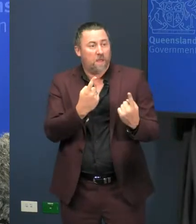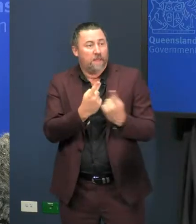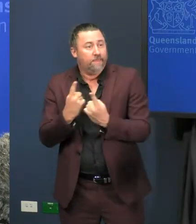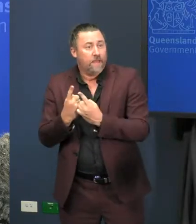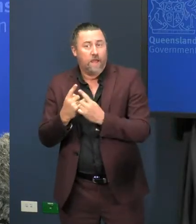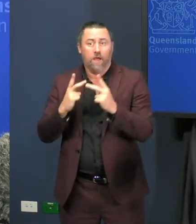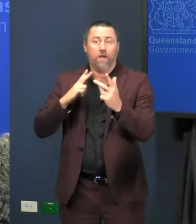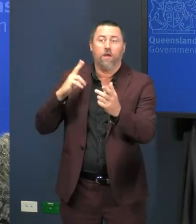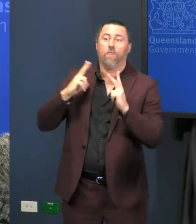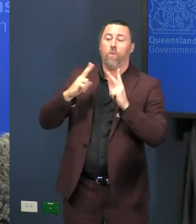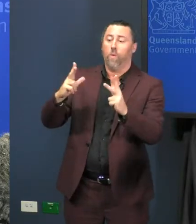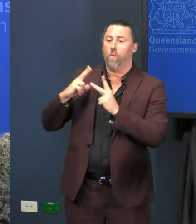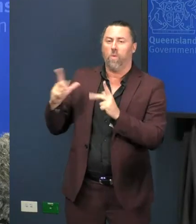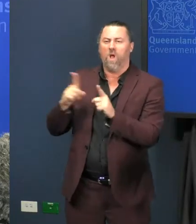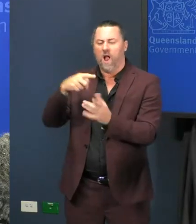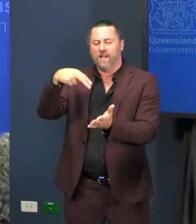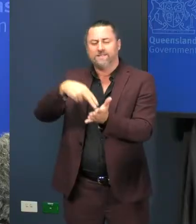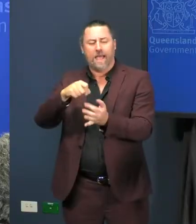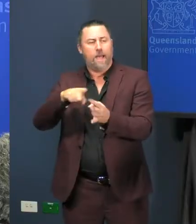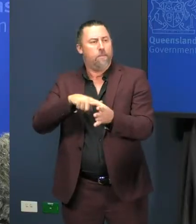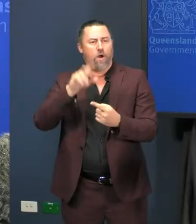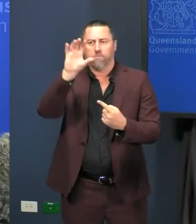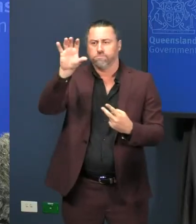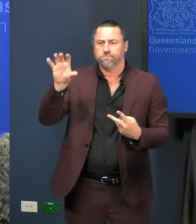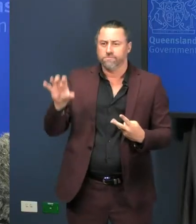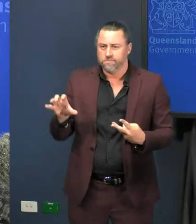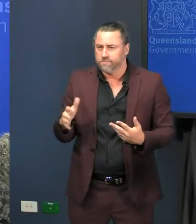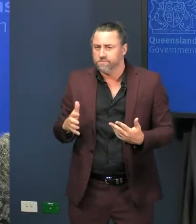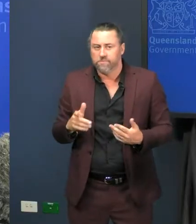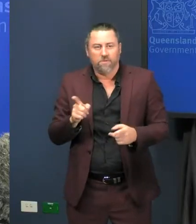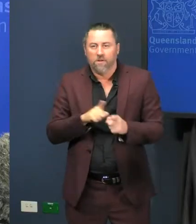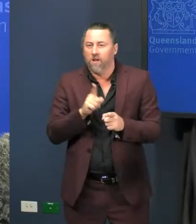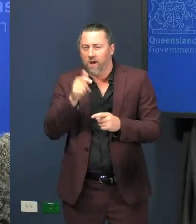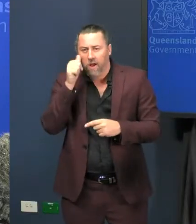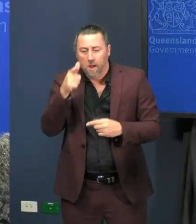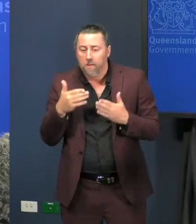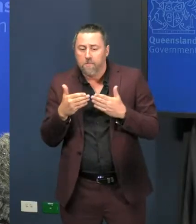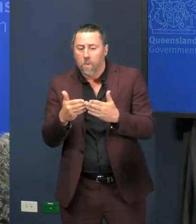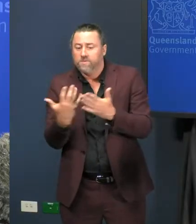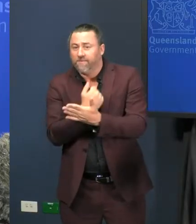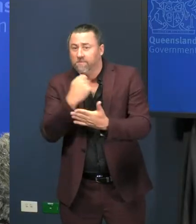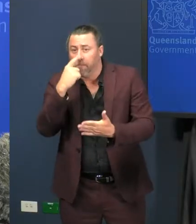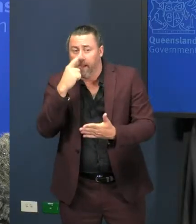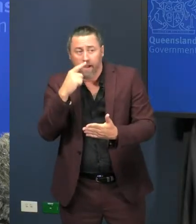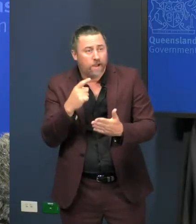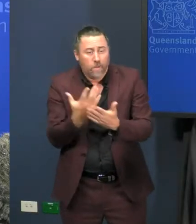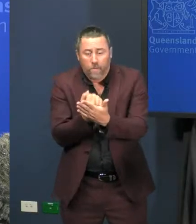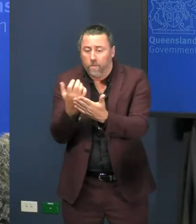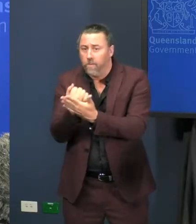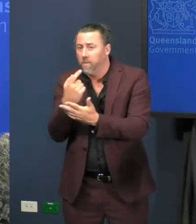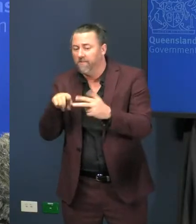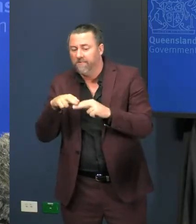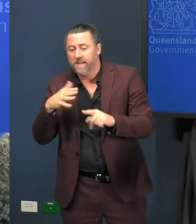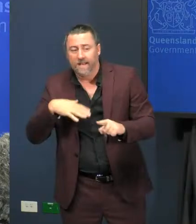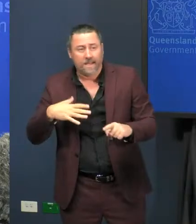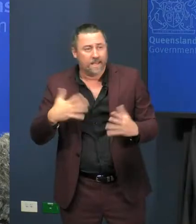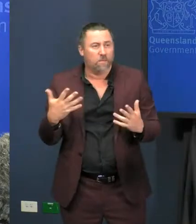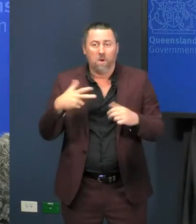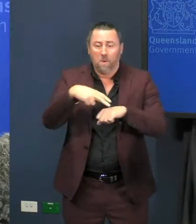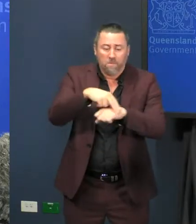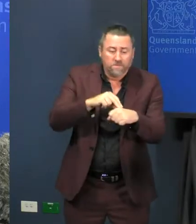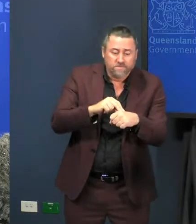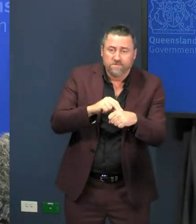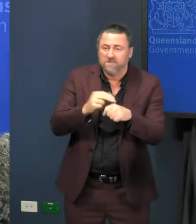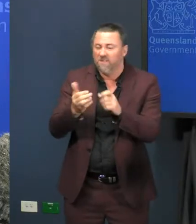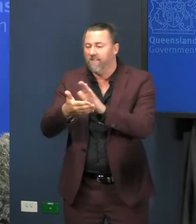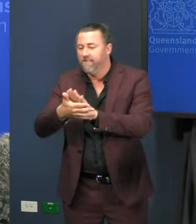have the best and brightest ready to respond. And I talk about teams like the Swift Water Rescue Team, but indeed all of those officers, whether